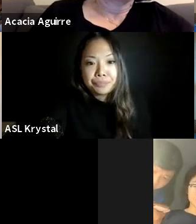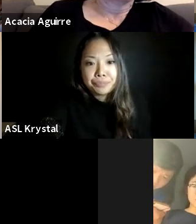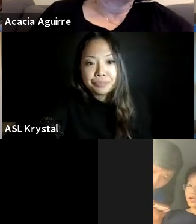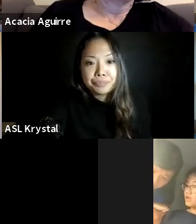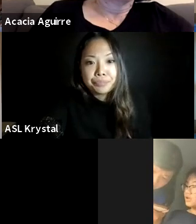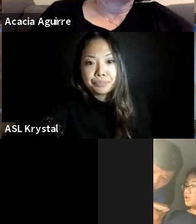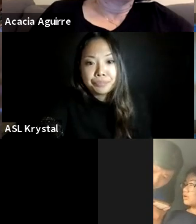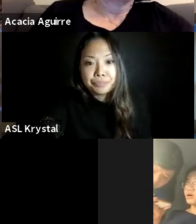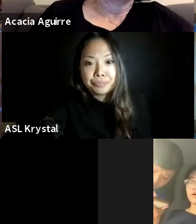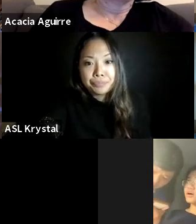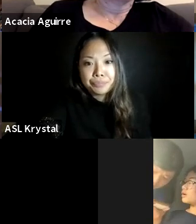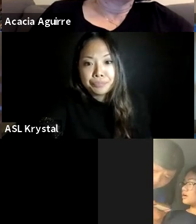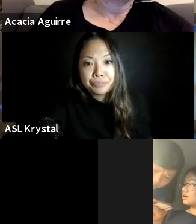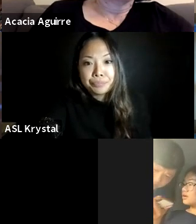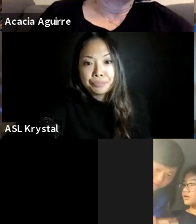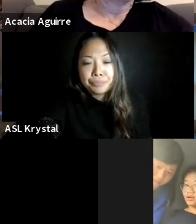You can start.